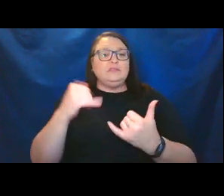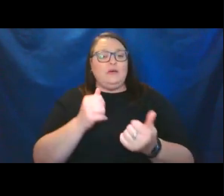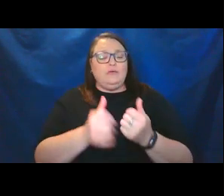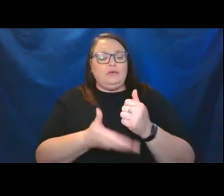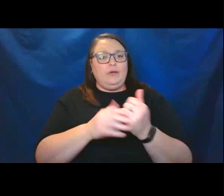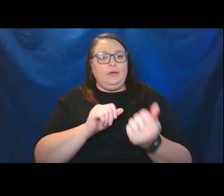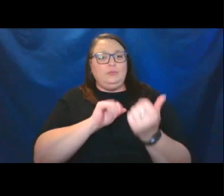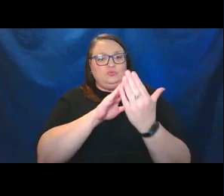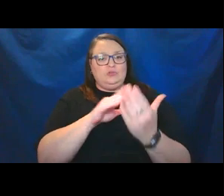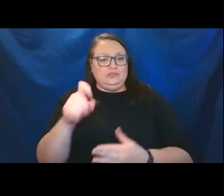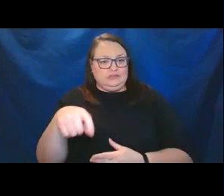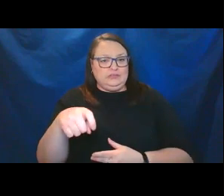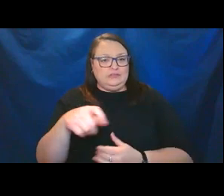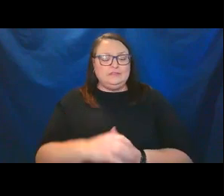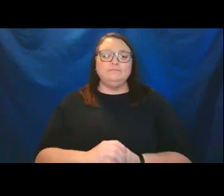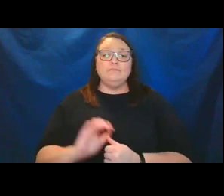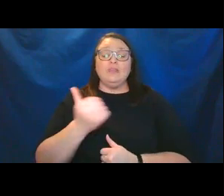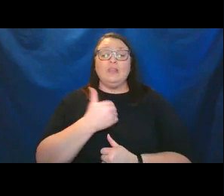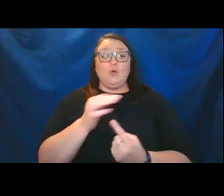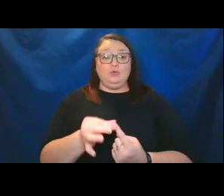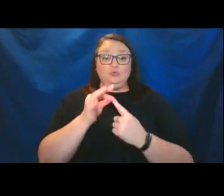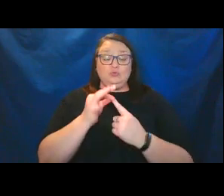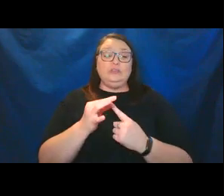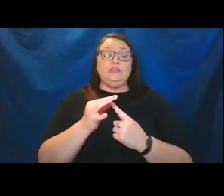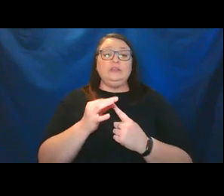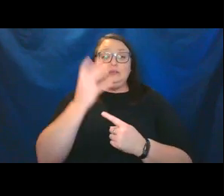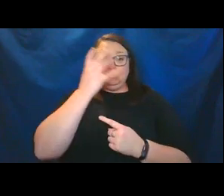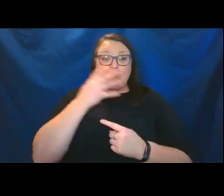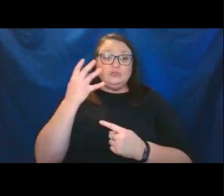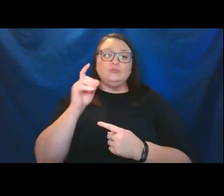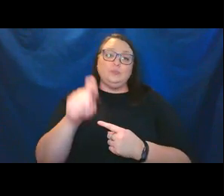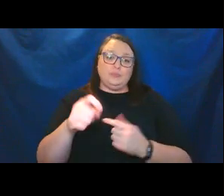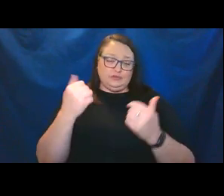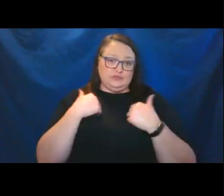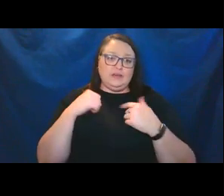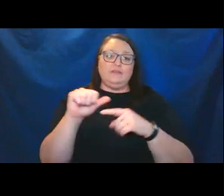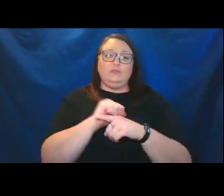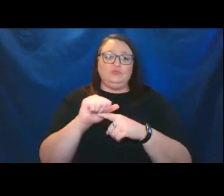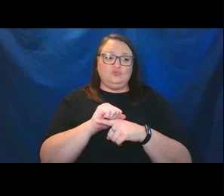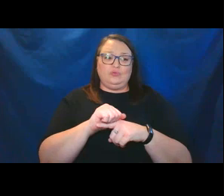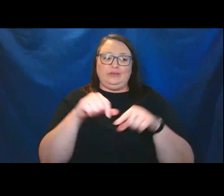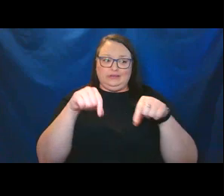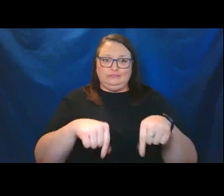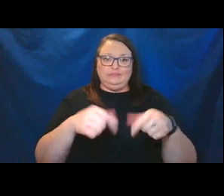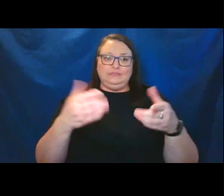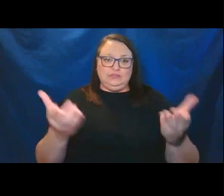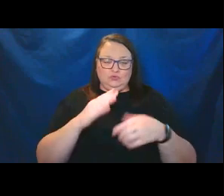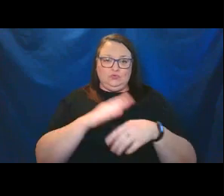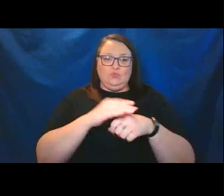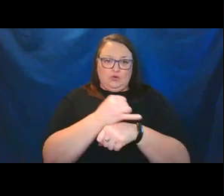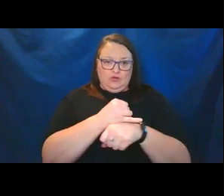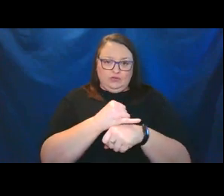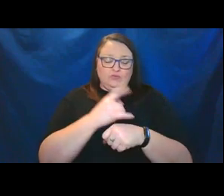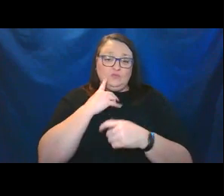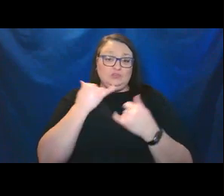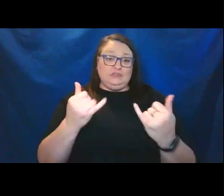said, because of our unique immigration, we need to do the training in place for today's issues and